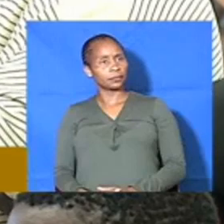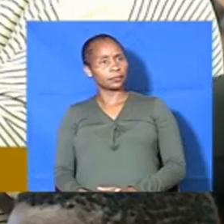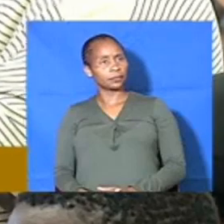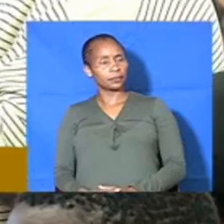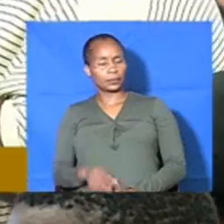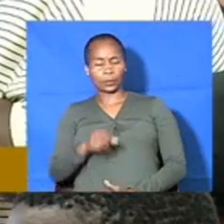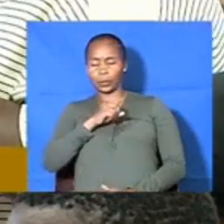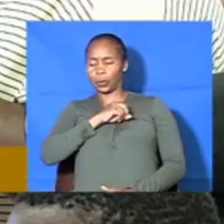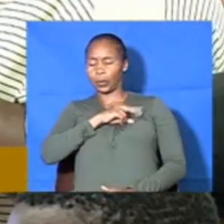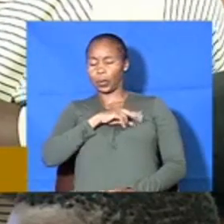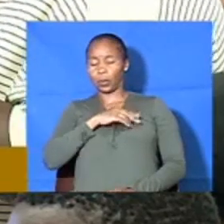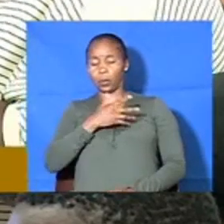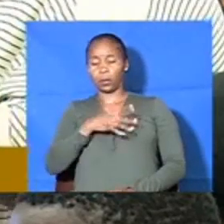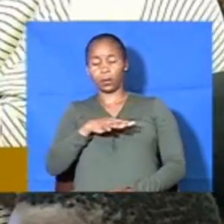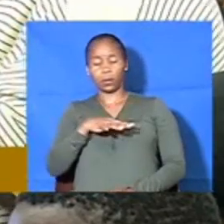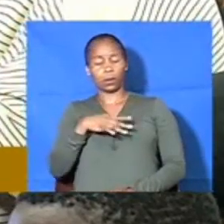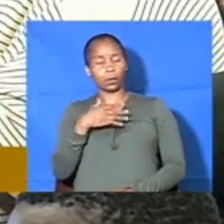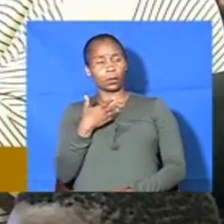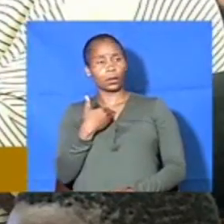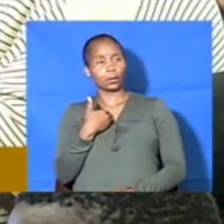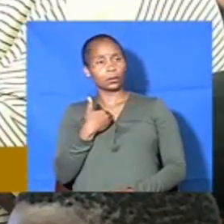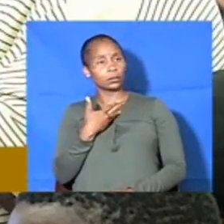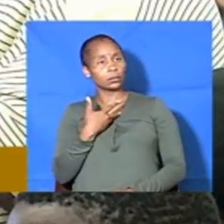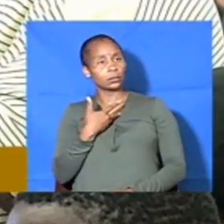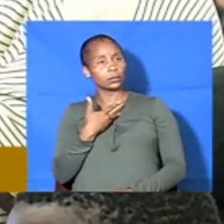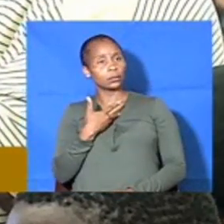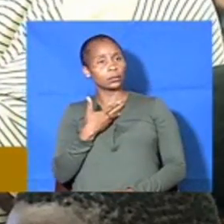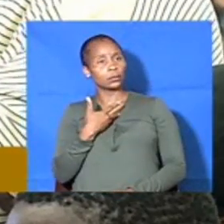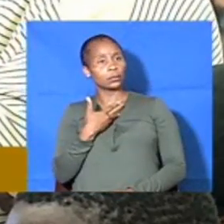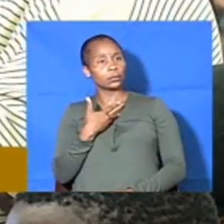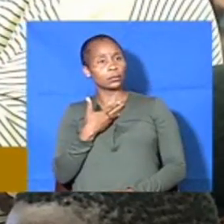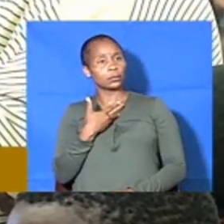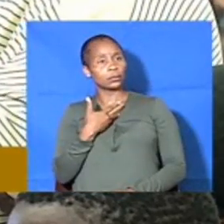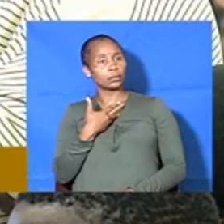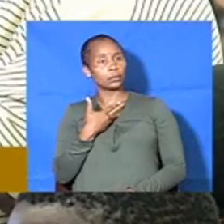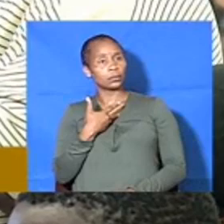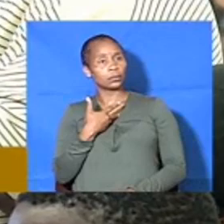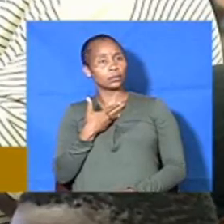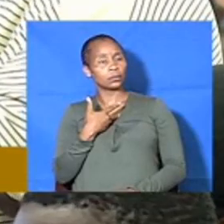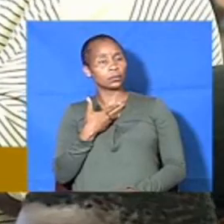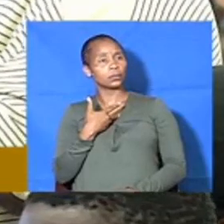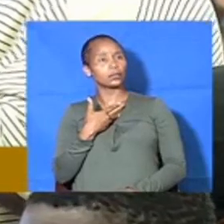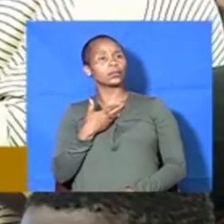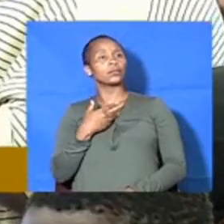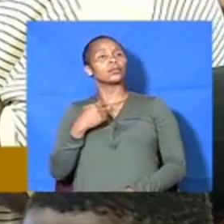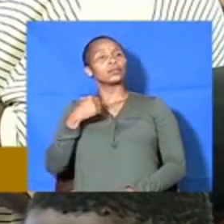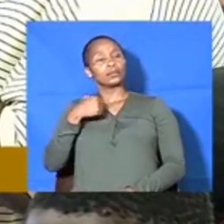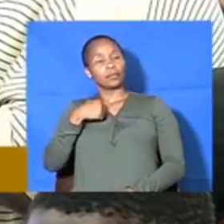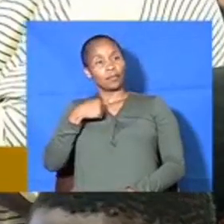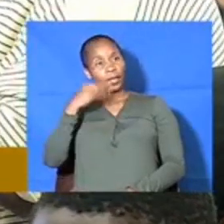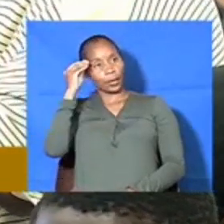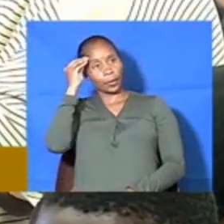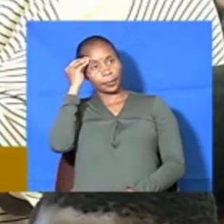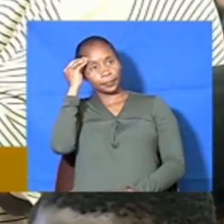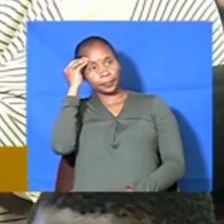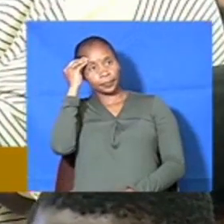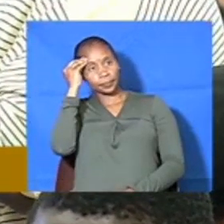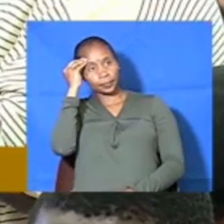I just want to take few things which hurts me a lot. It's true.